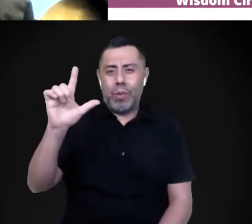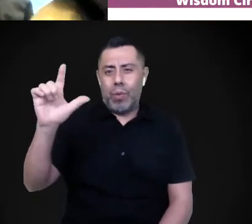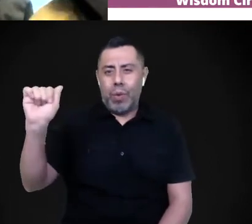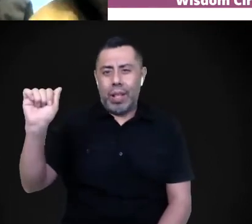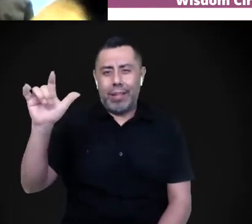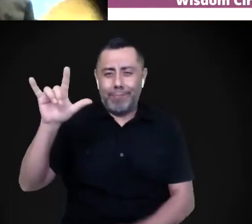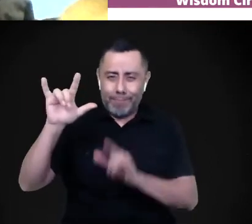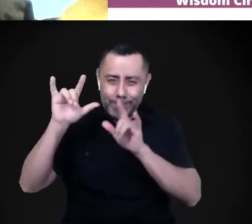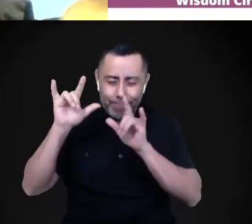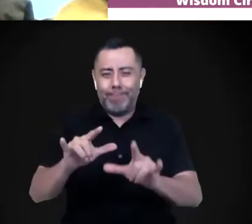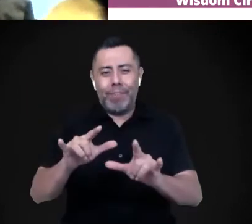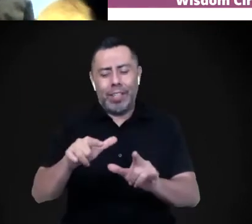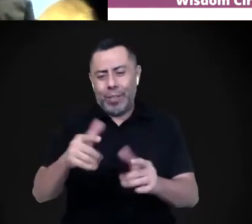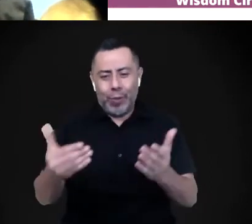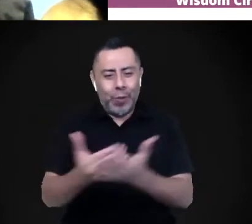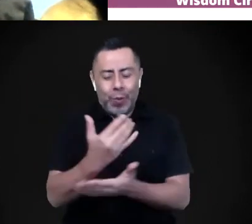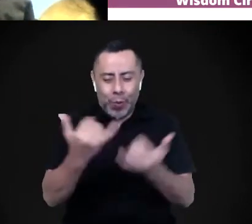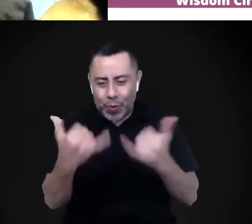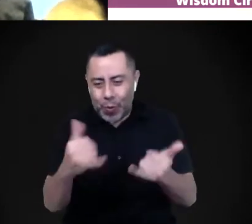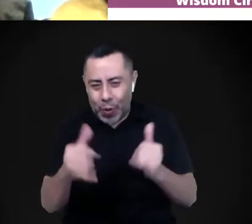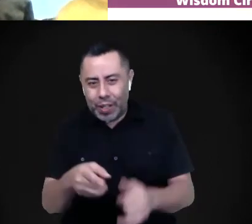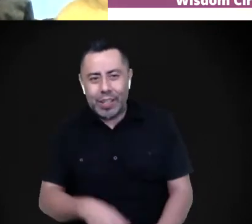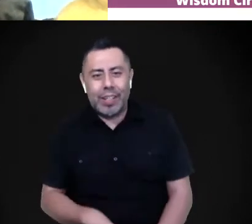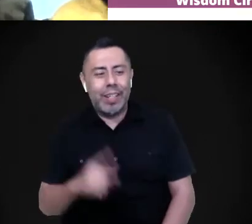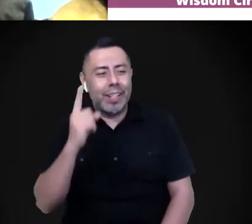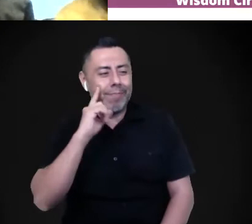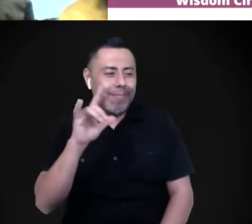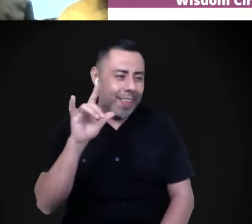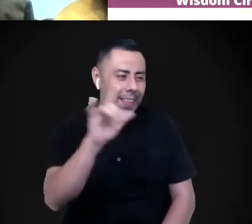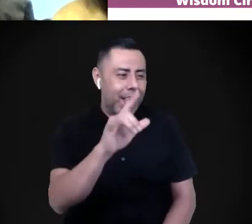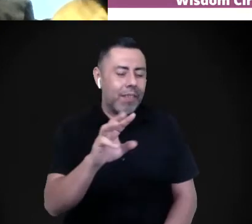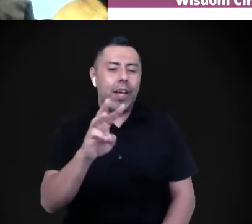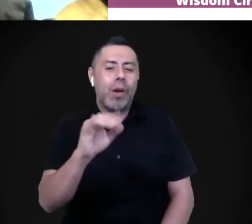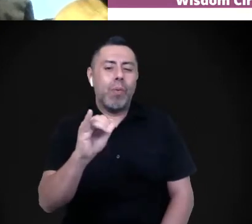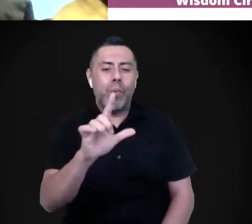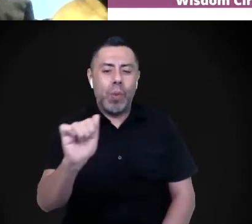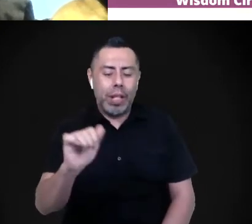It's my new toy. Love you, Willa and Jim. Yes.